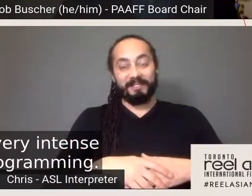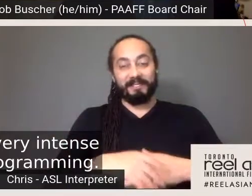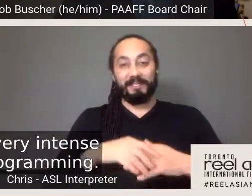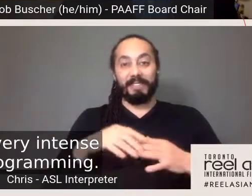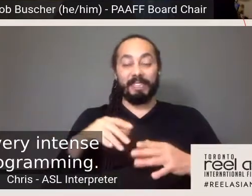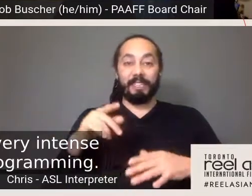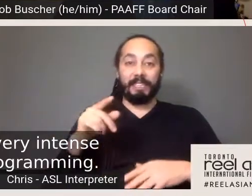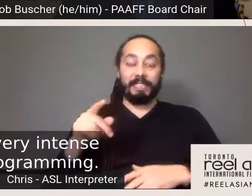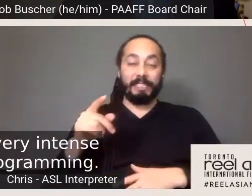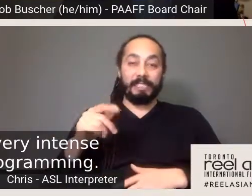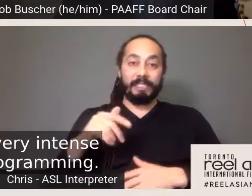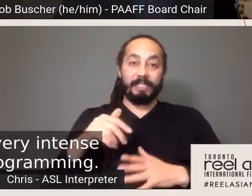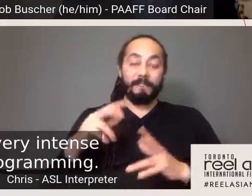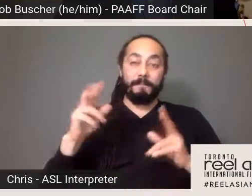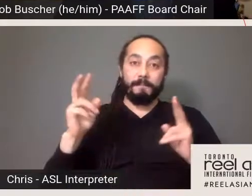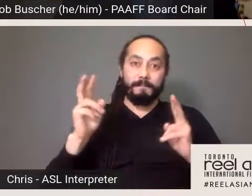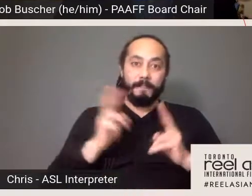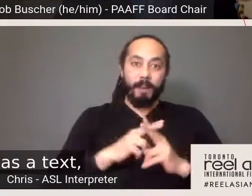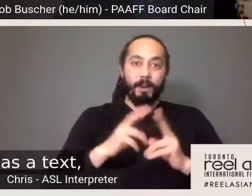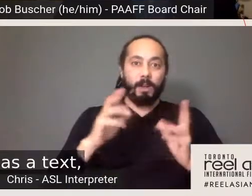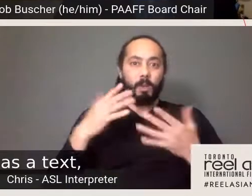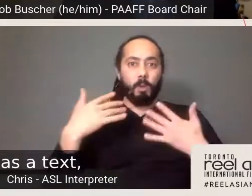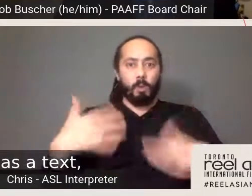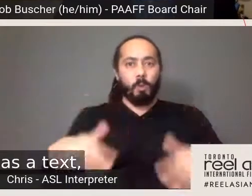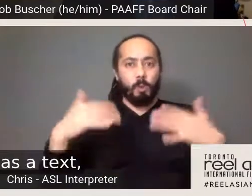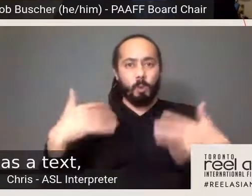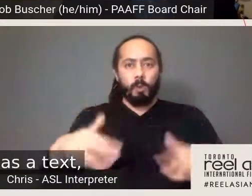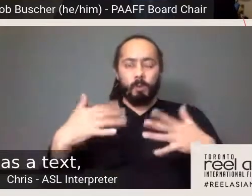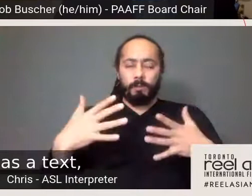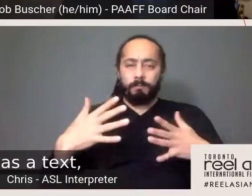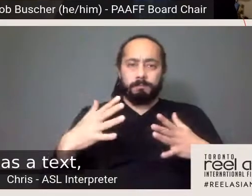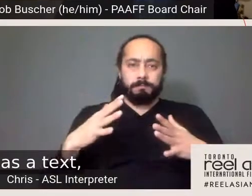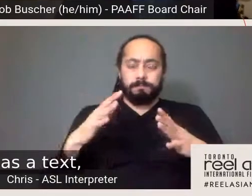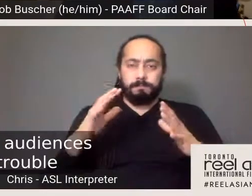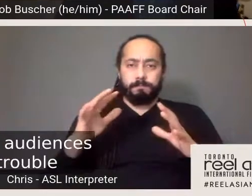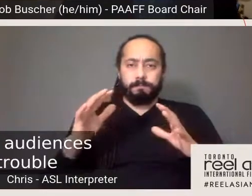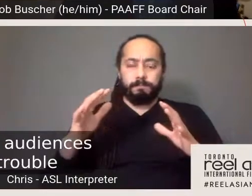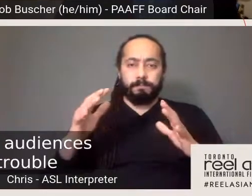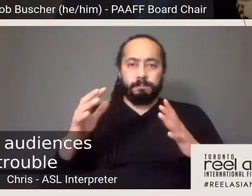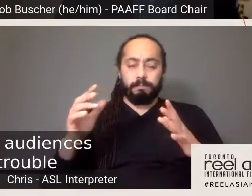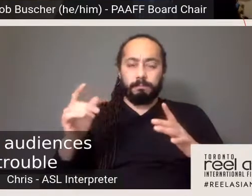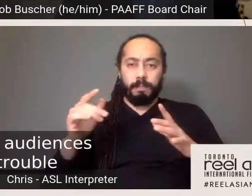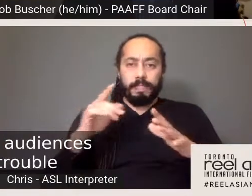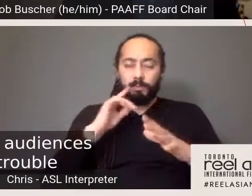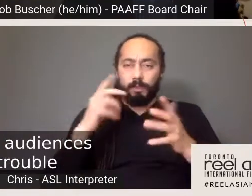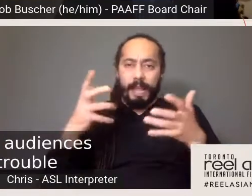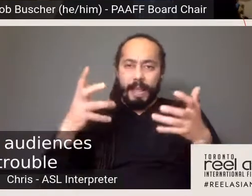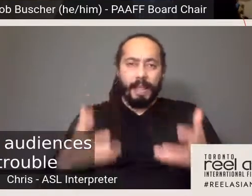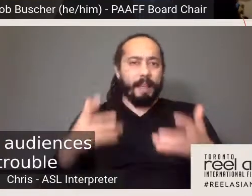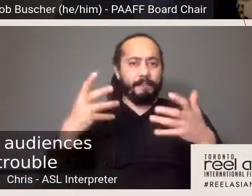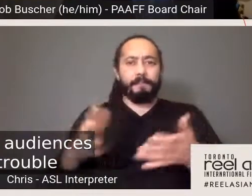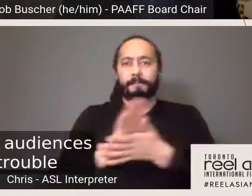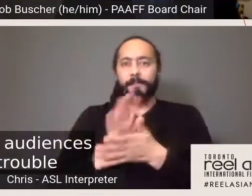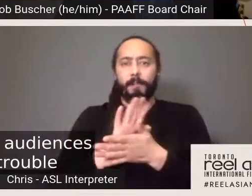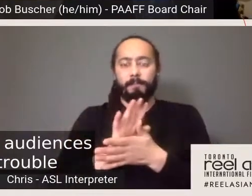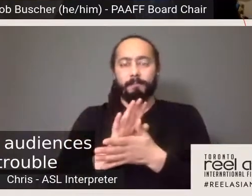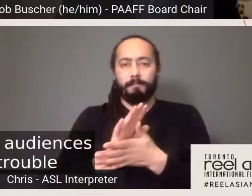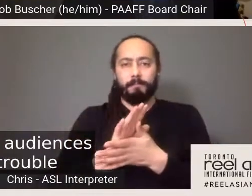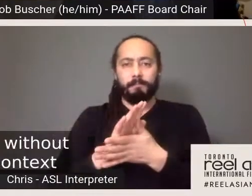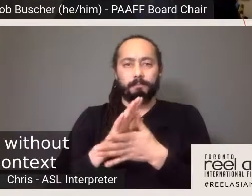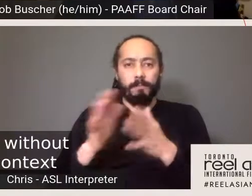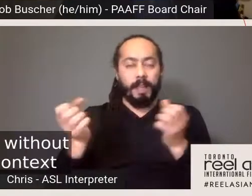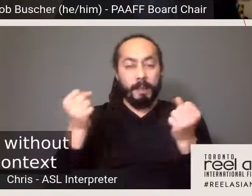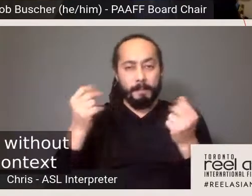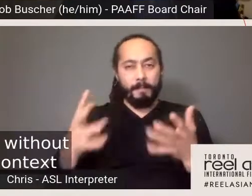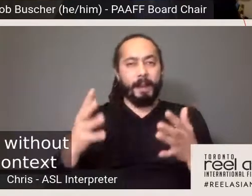very intense film to look at programming. It's very dense as a text. And I think most audiences might have a